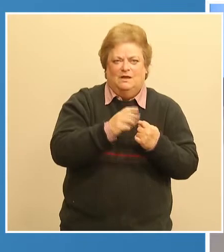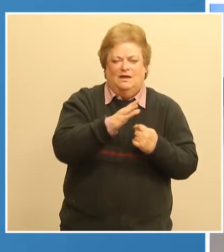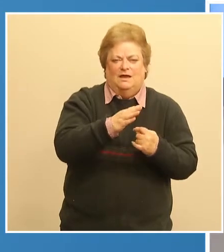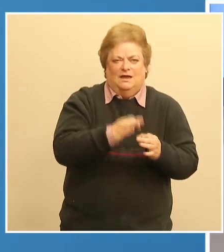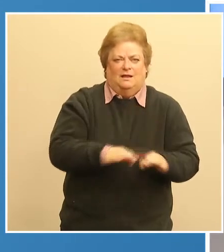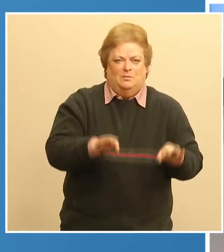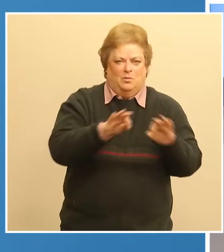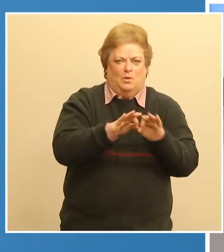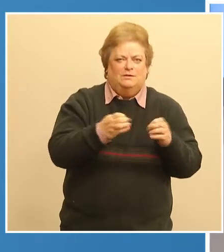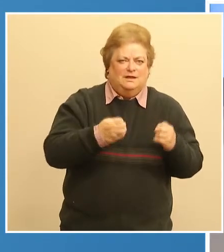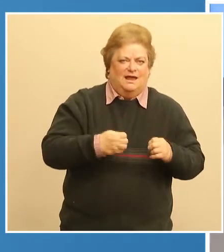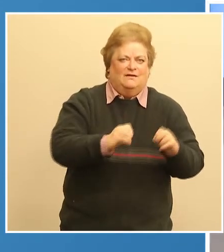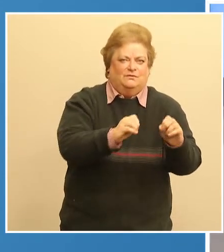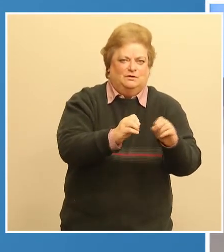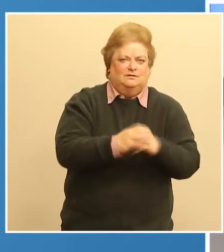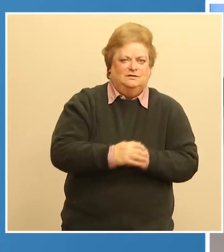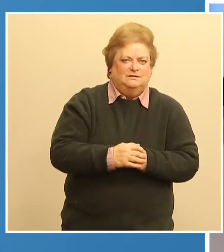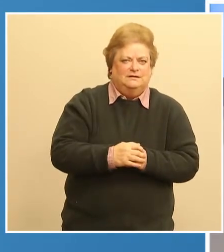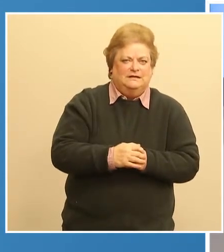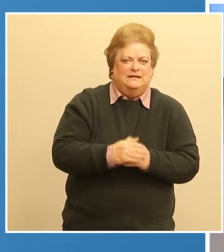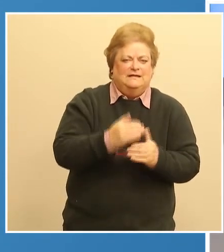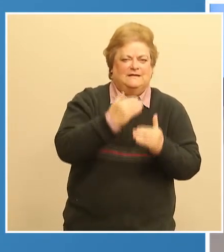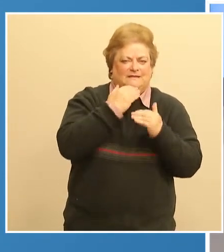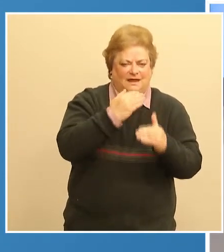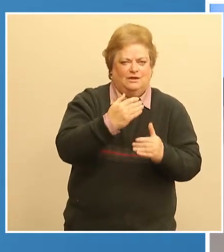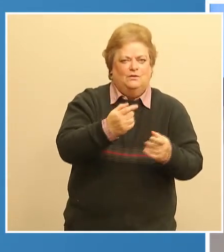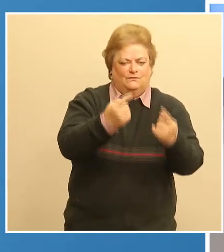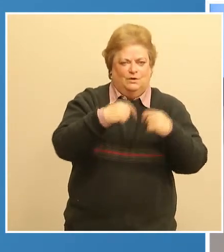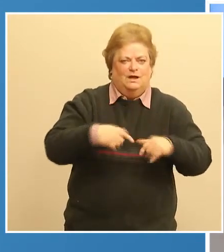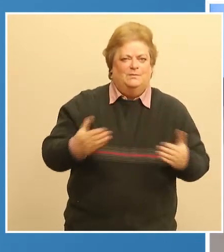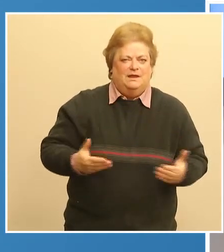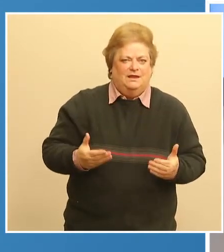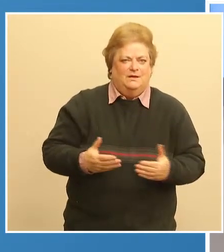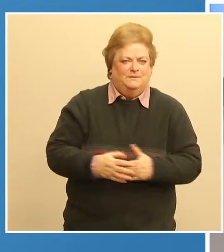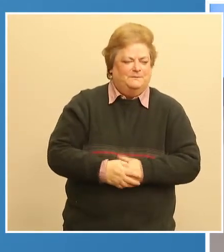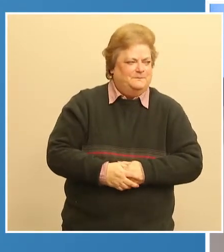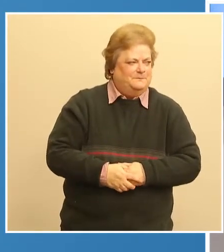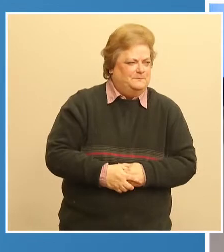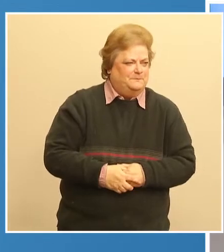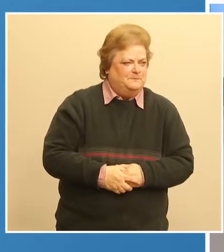team have brought to this important effort. And thank you for being here.